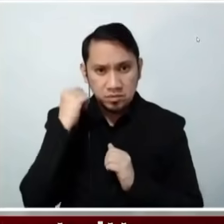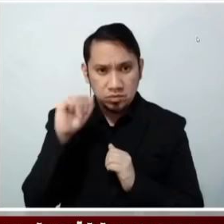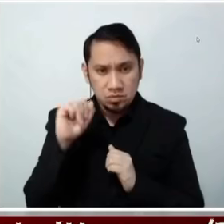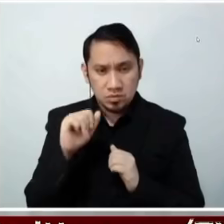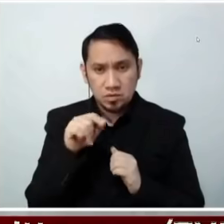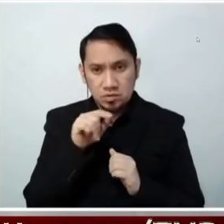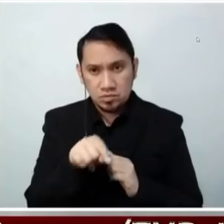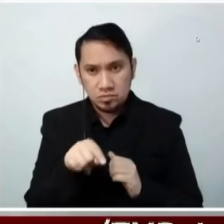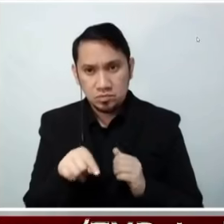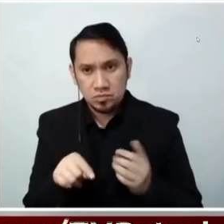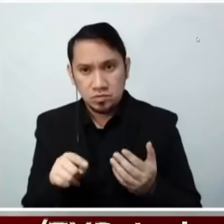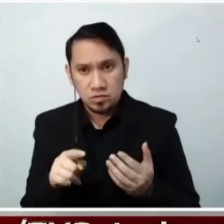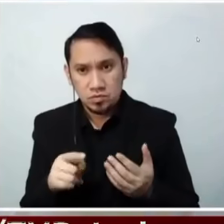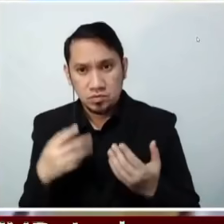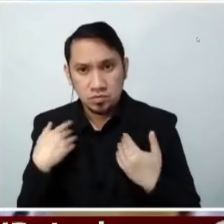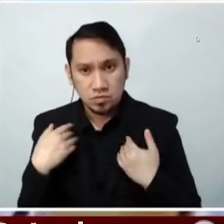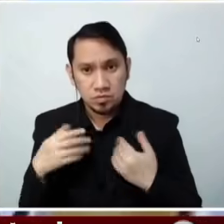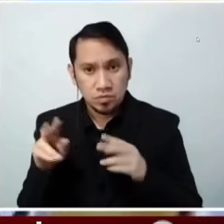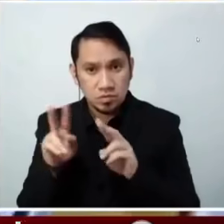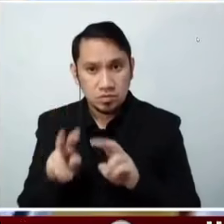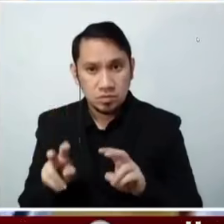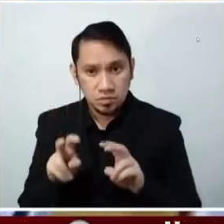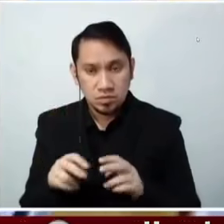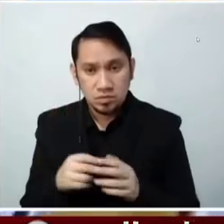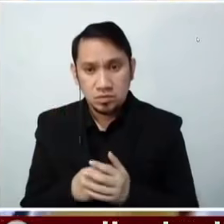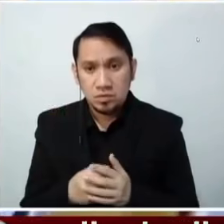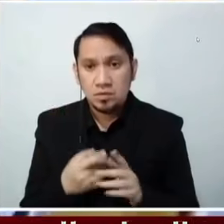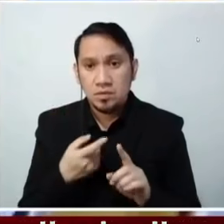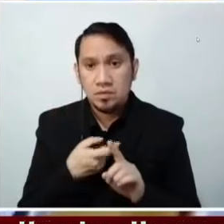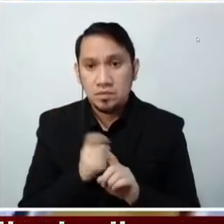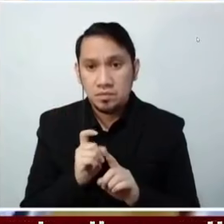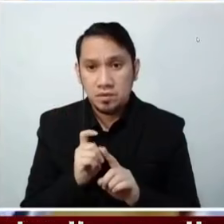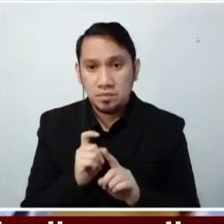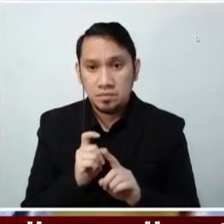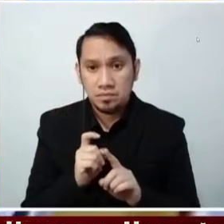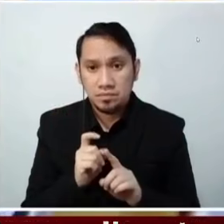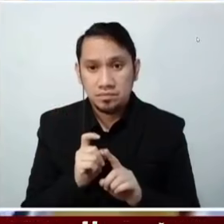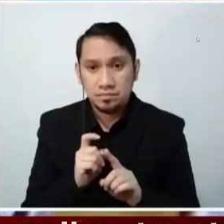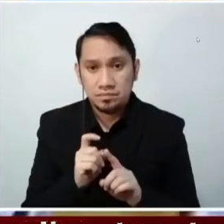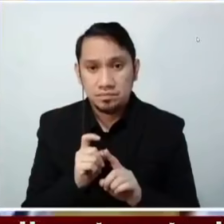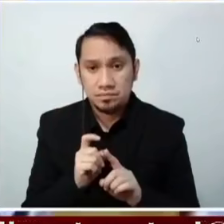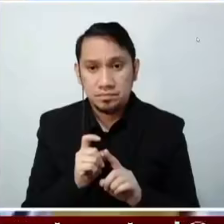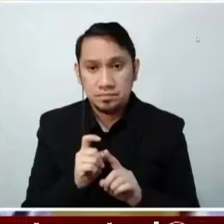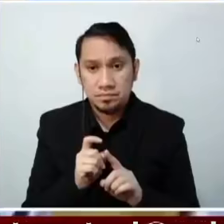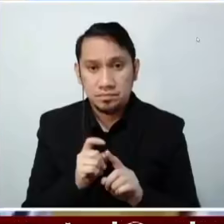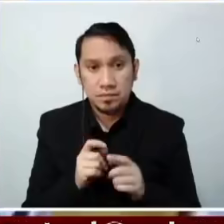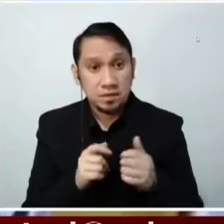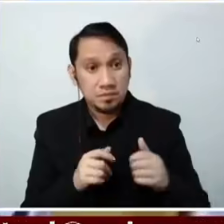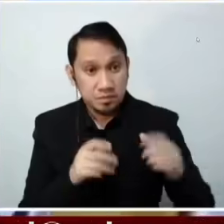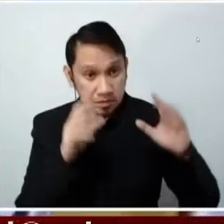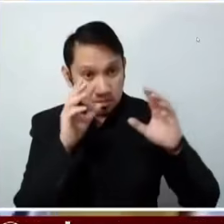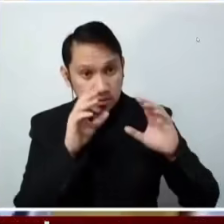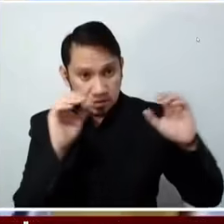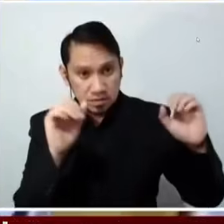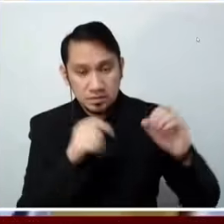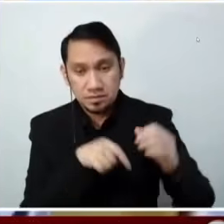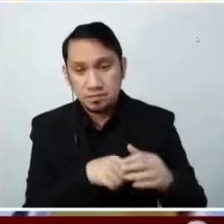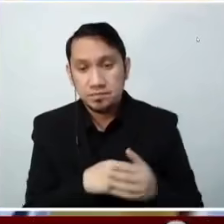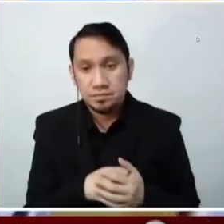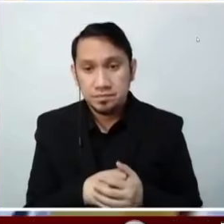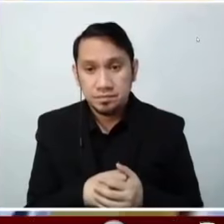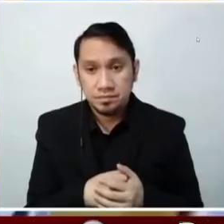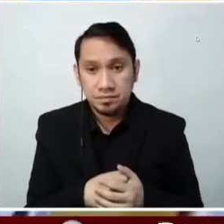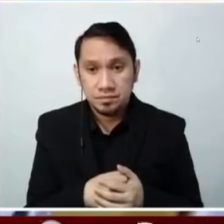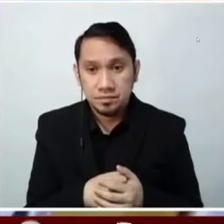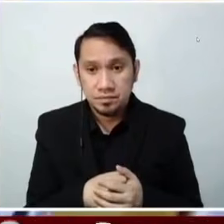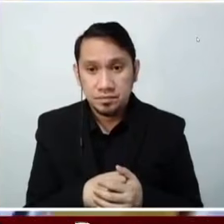na kapulungan na mag-imbestiga. From the point of view of the executive, with